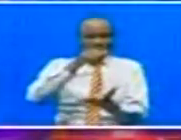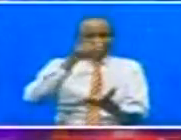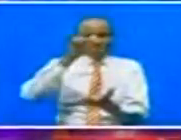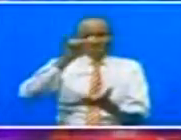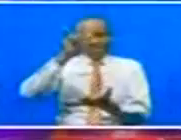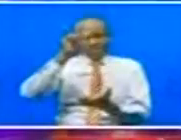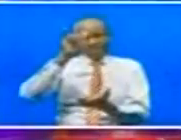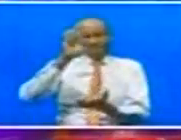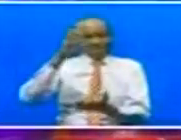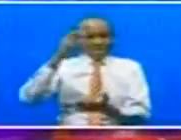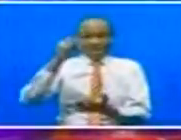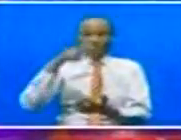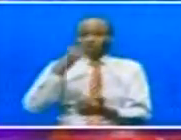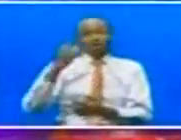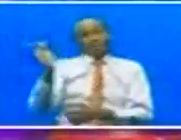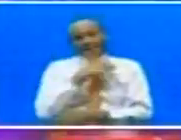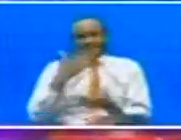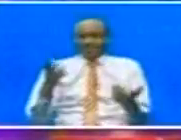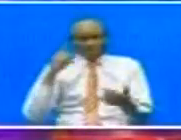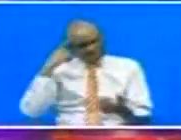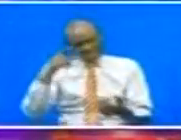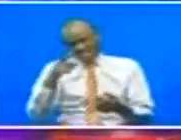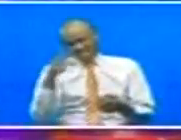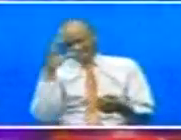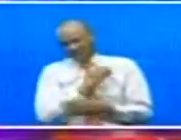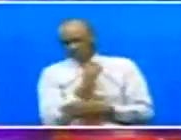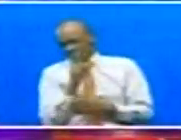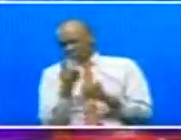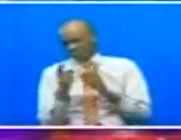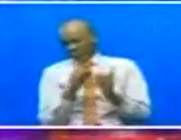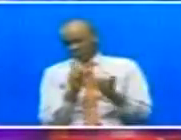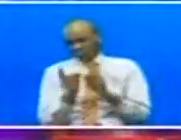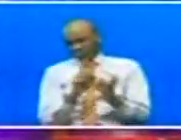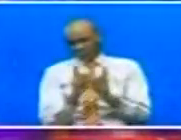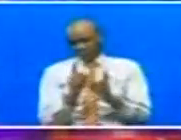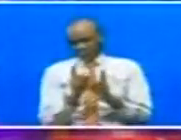Yemeni airspace and they were turned back. Was that little lack of what?